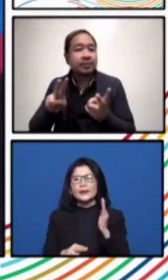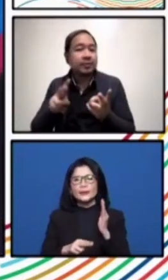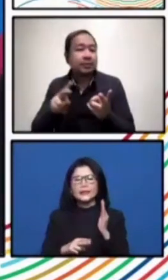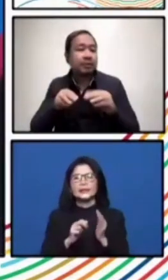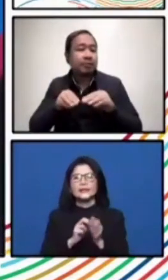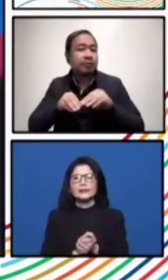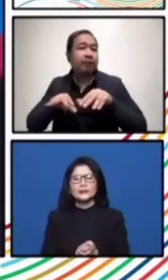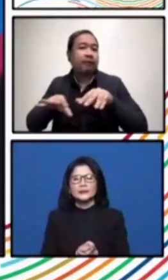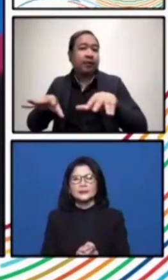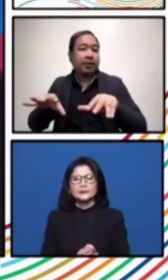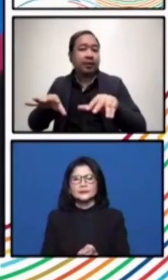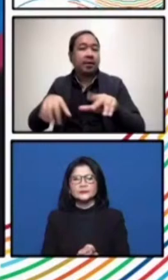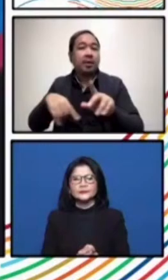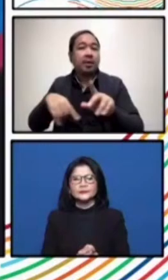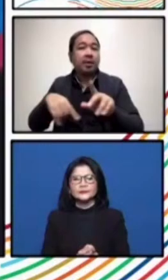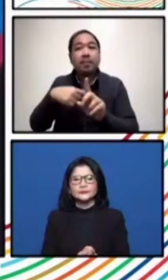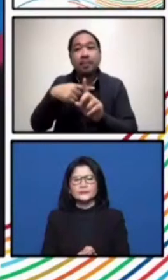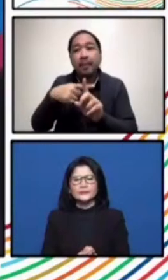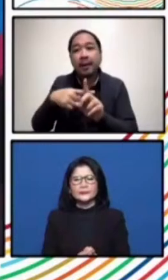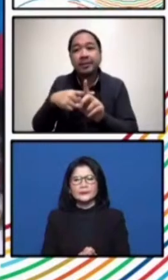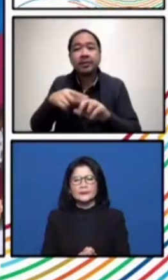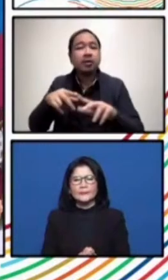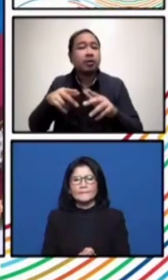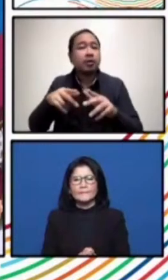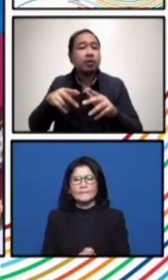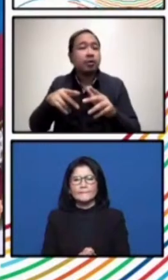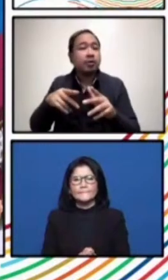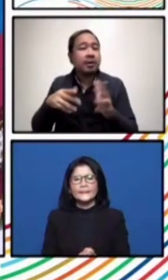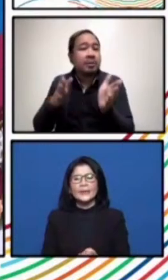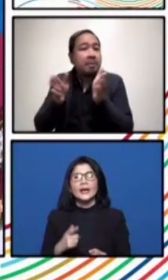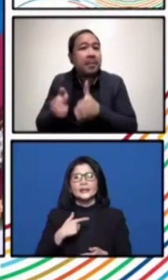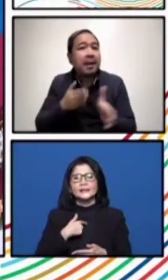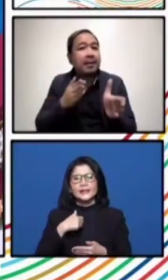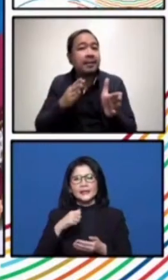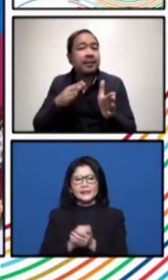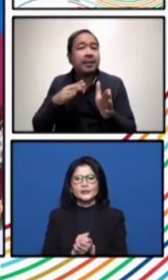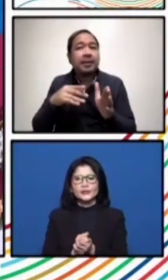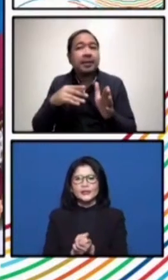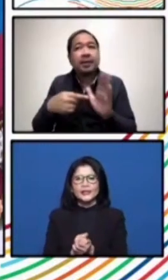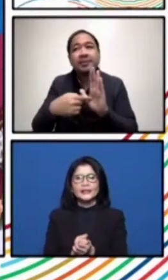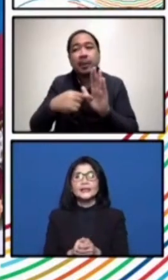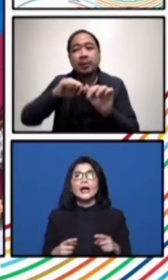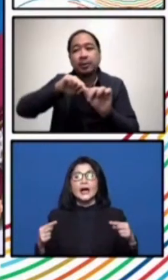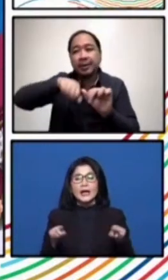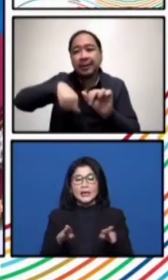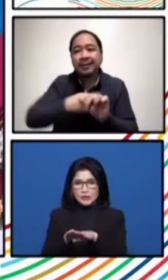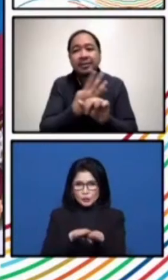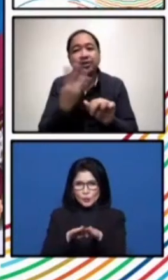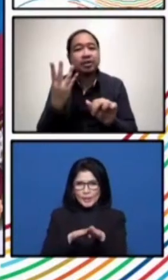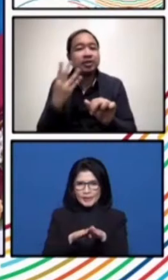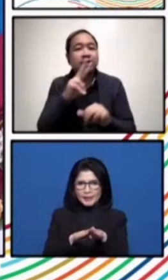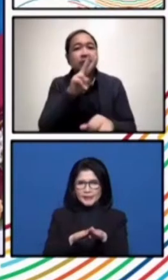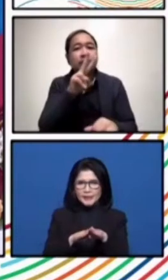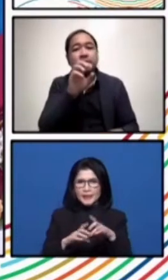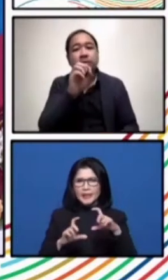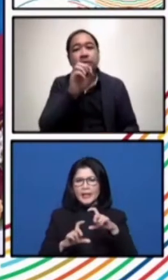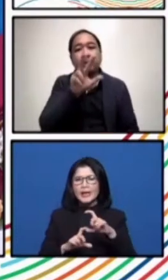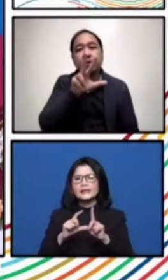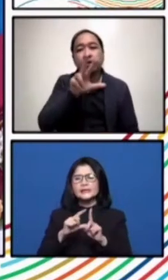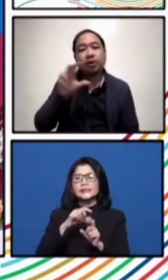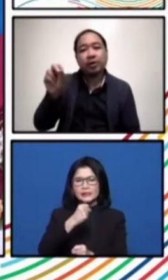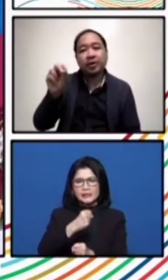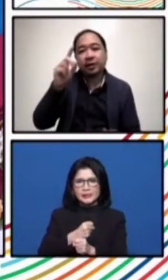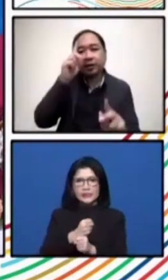and relevance initiatives such as related with the stgs 2030 goals which all have